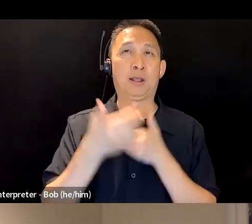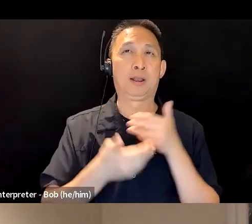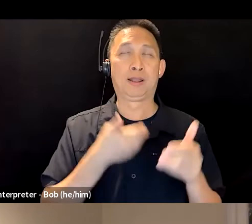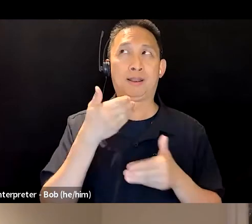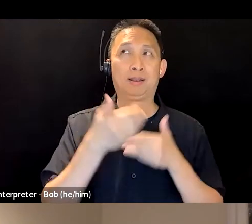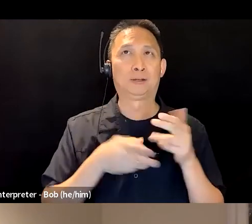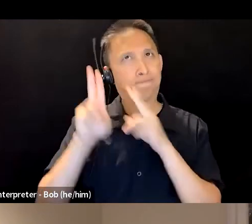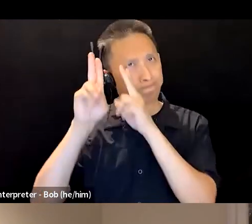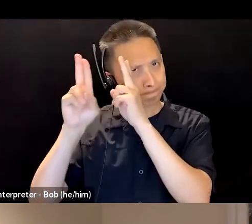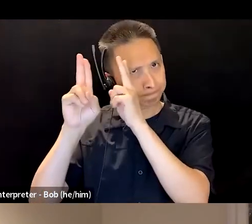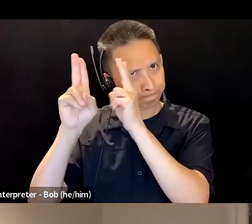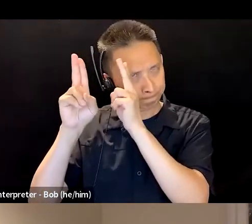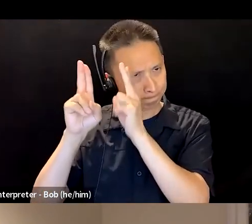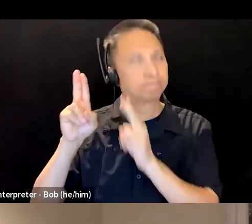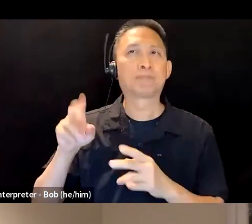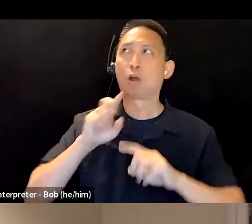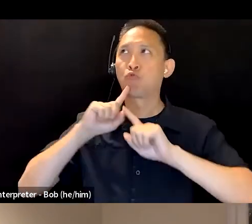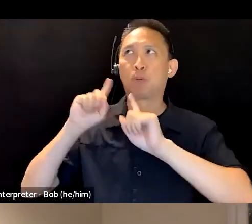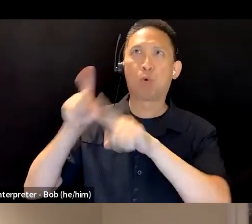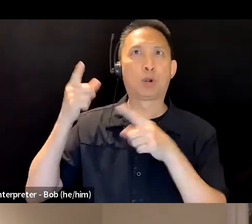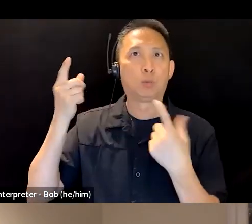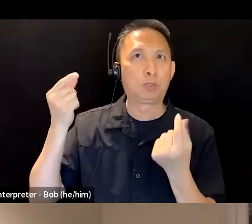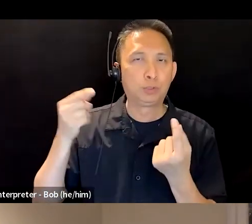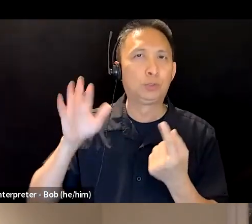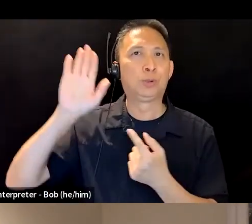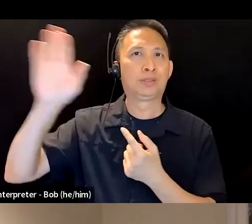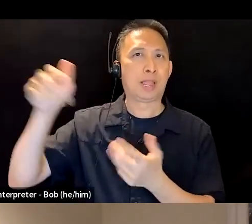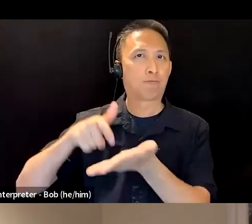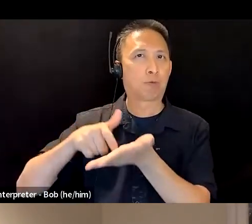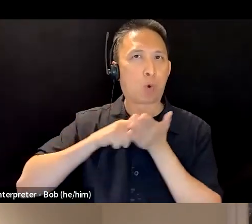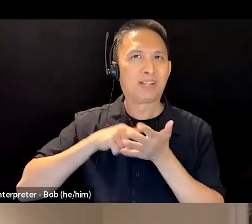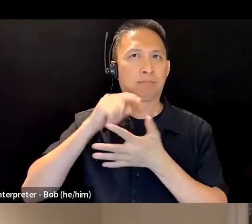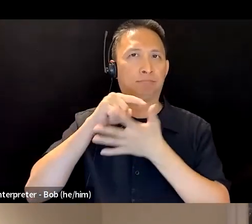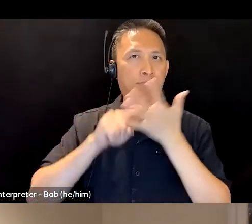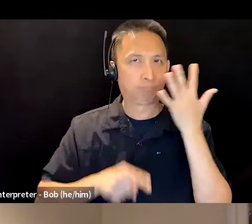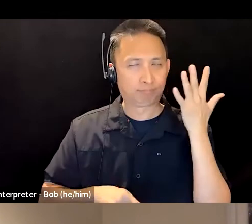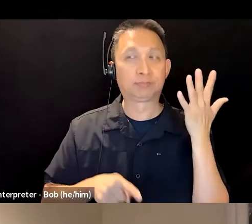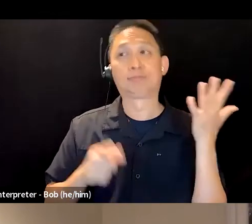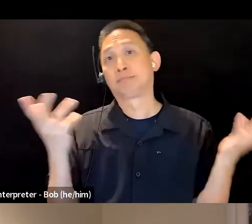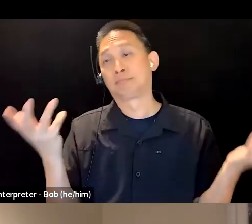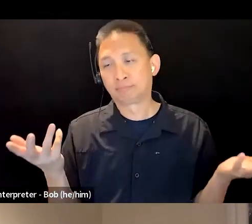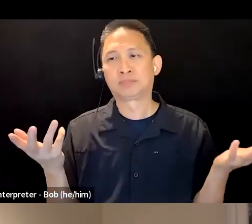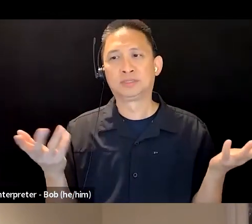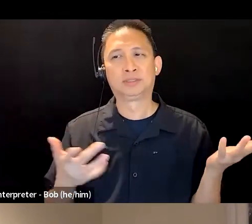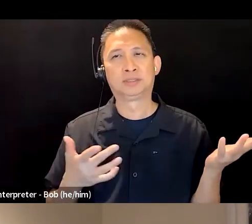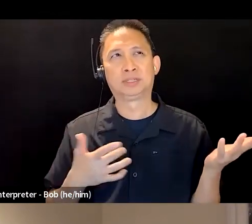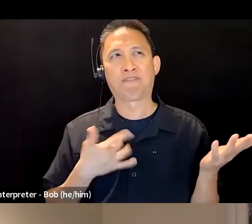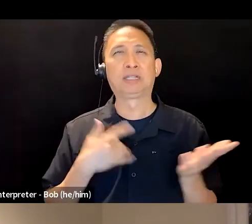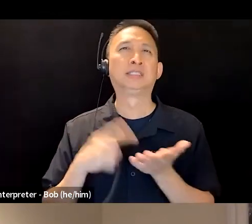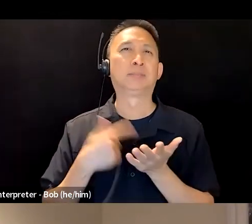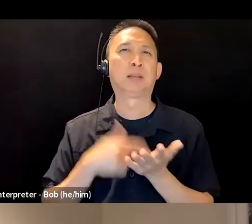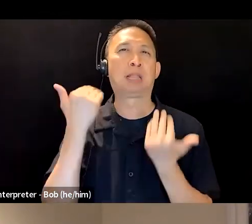has reporting back to them guidelines that you need to follow, that tends to, I think, maybe hem folks